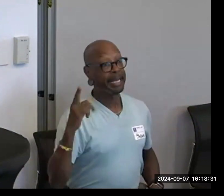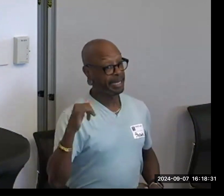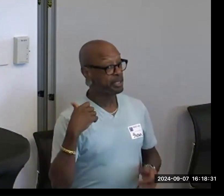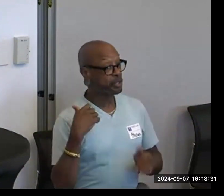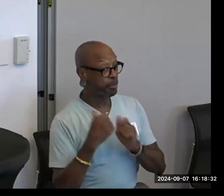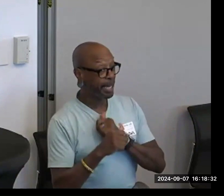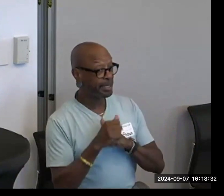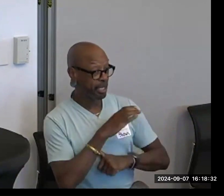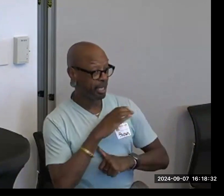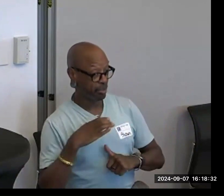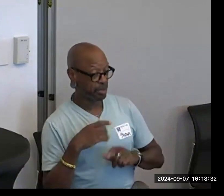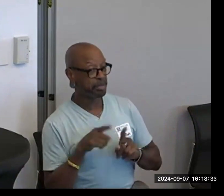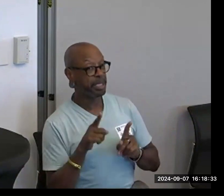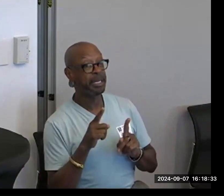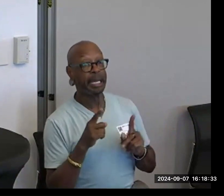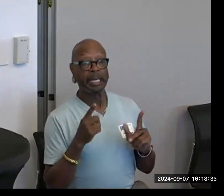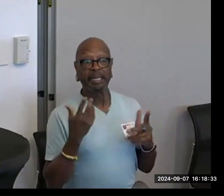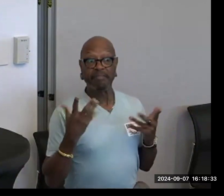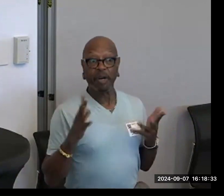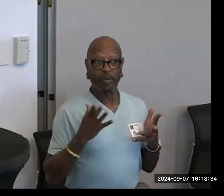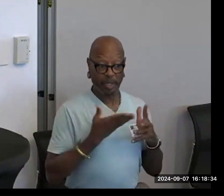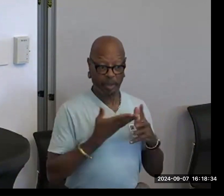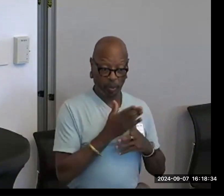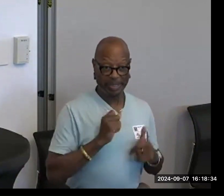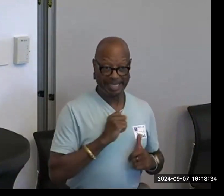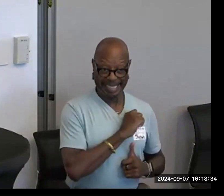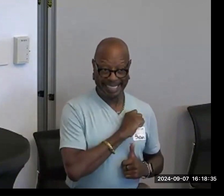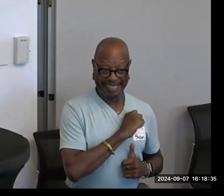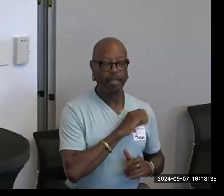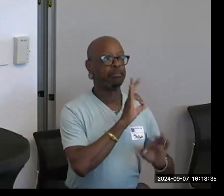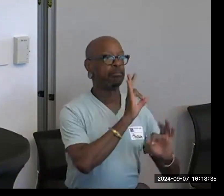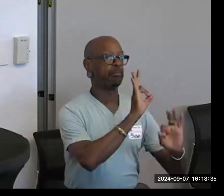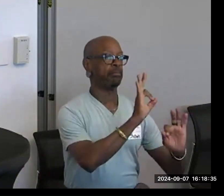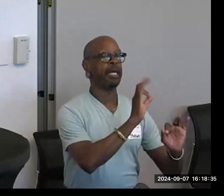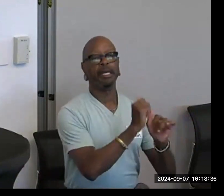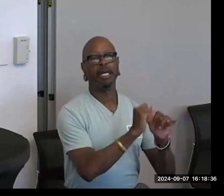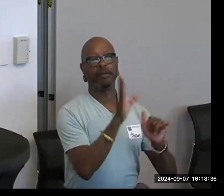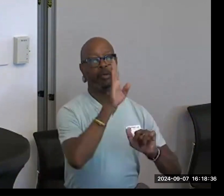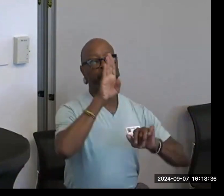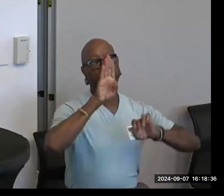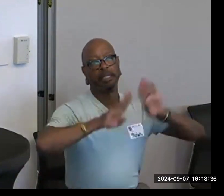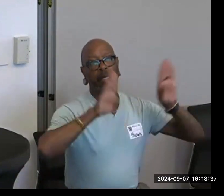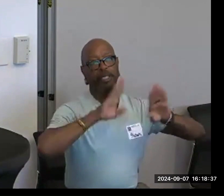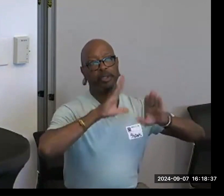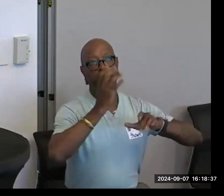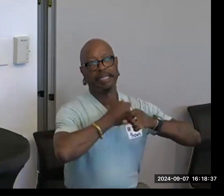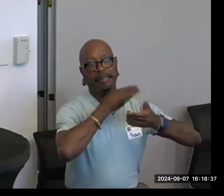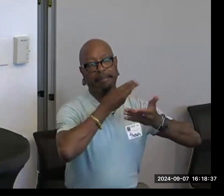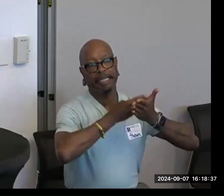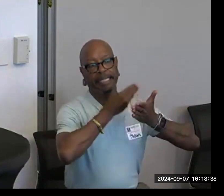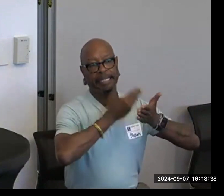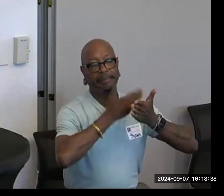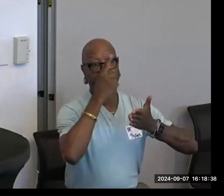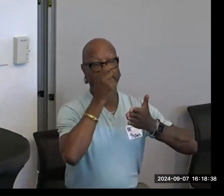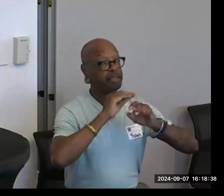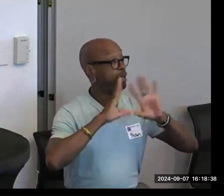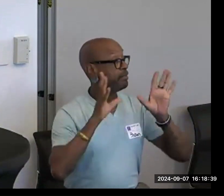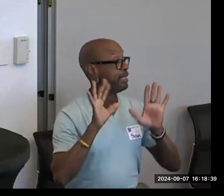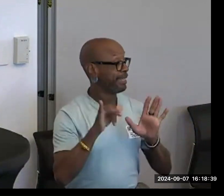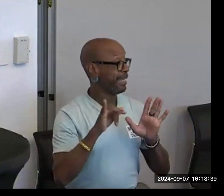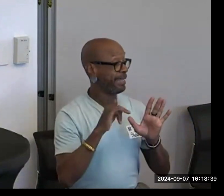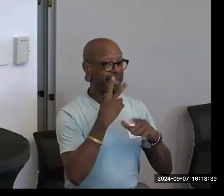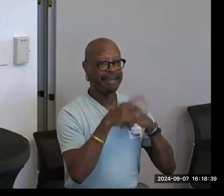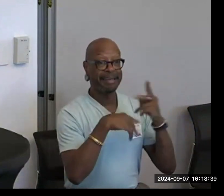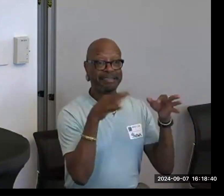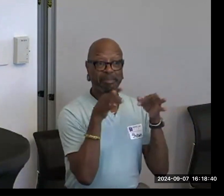it's a big step if it already got through the Senate. So everybody will be lobbying to get that funding, because obviously that kind of price